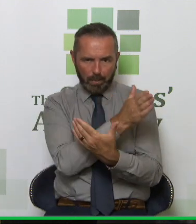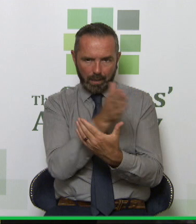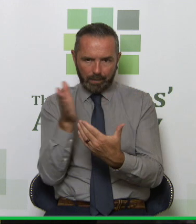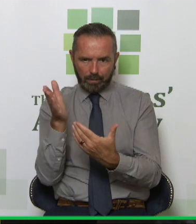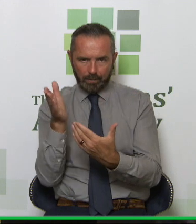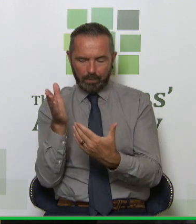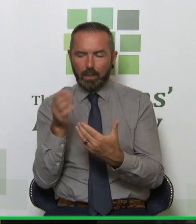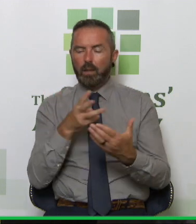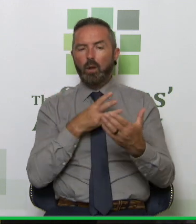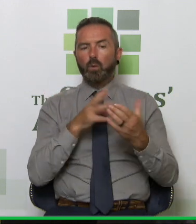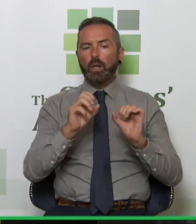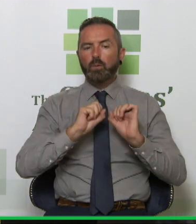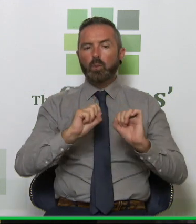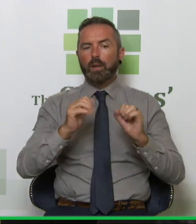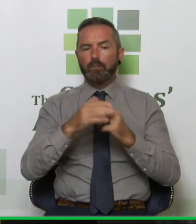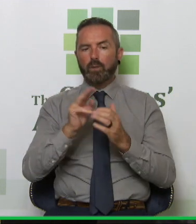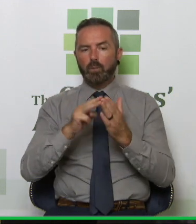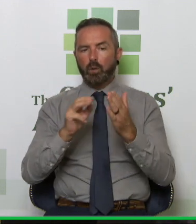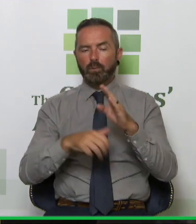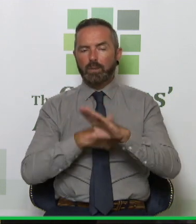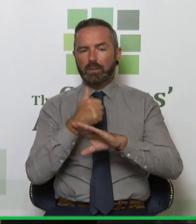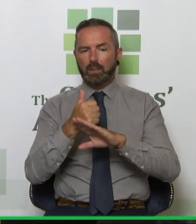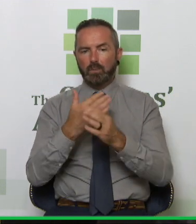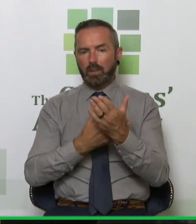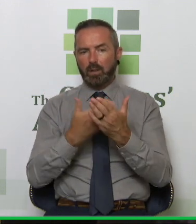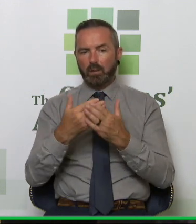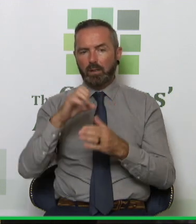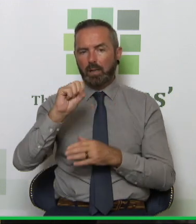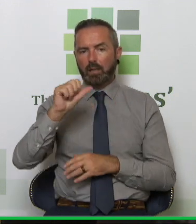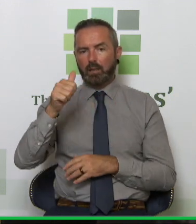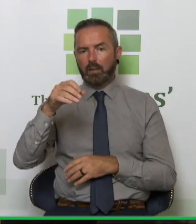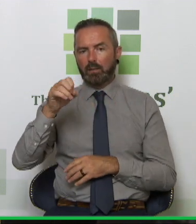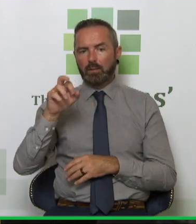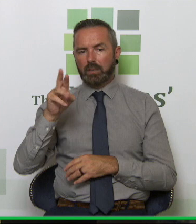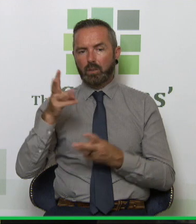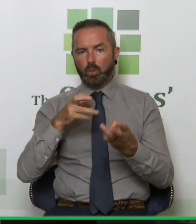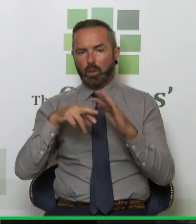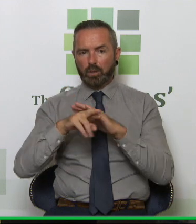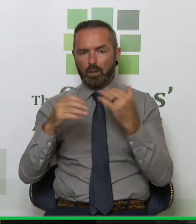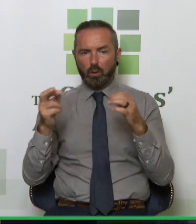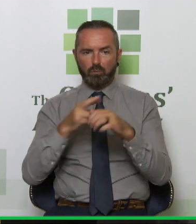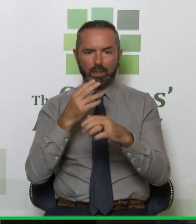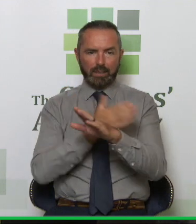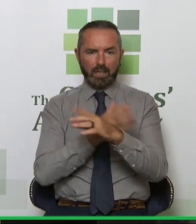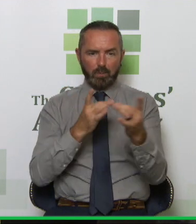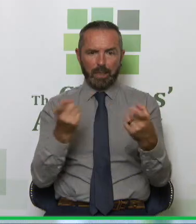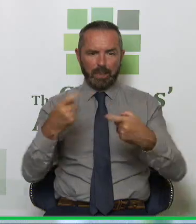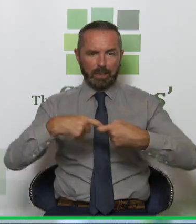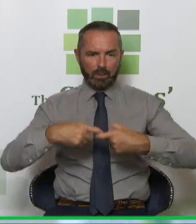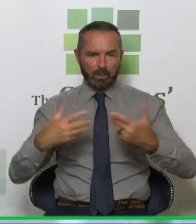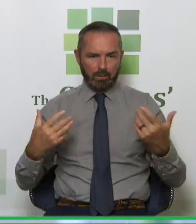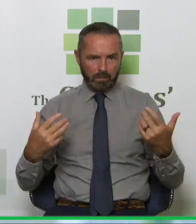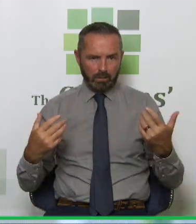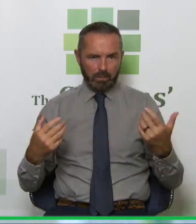While we're waiting for the health diversion programme legislation, those SARE workers are going out and making those connections already